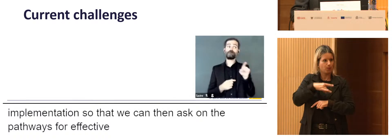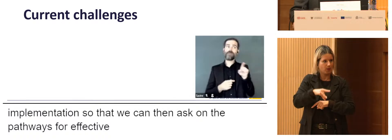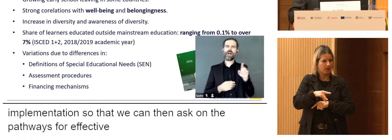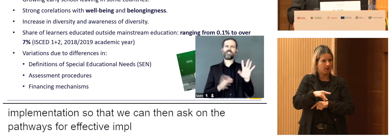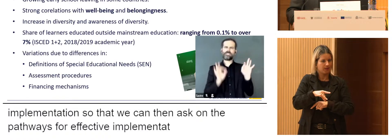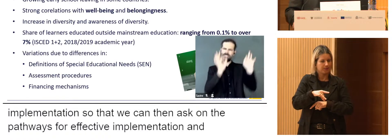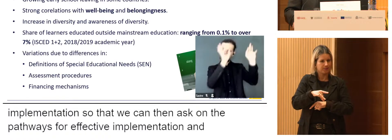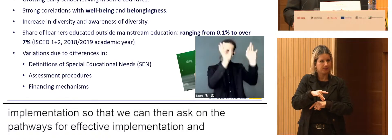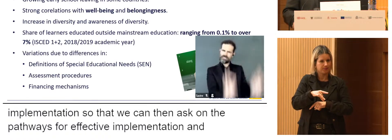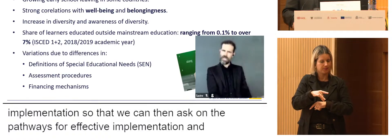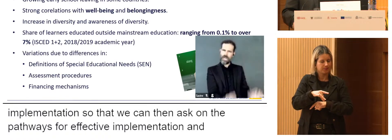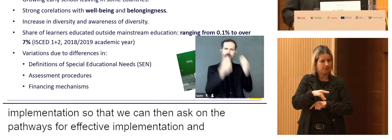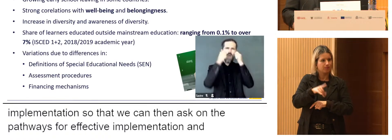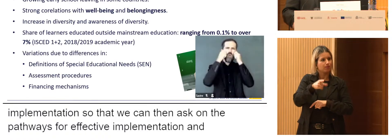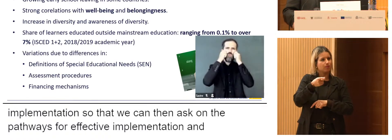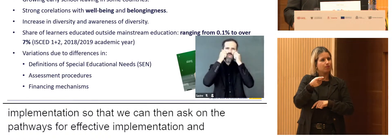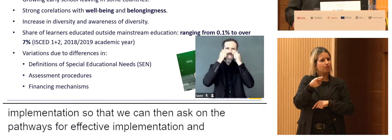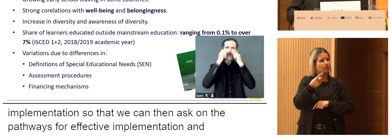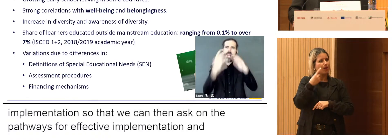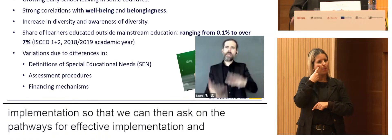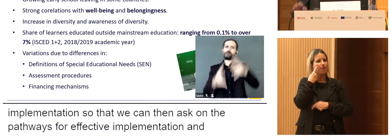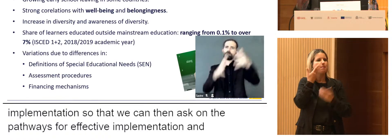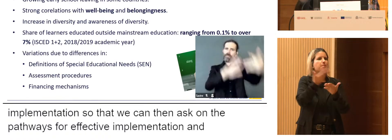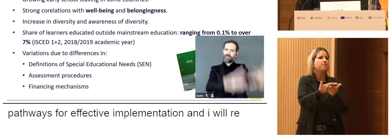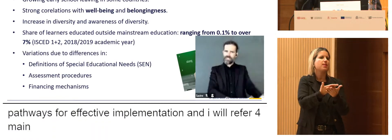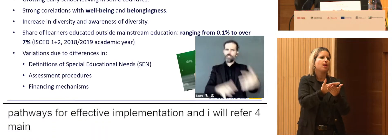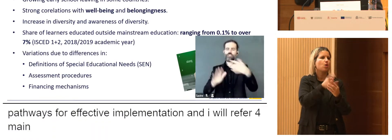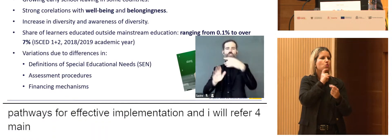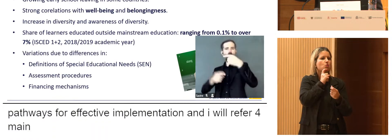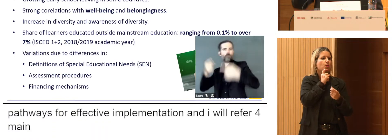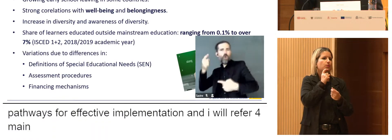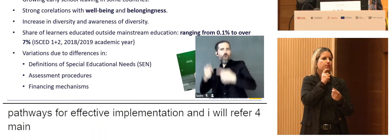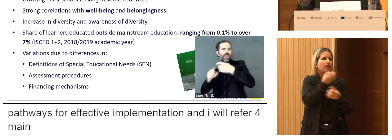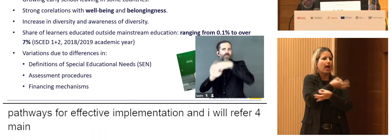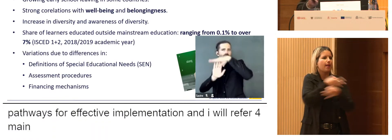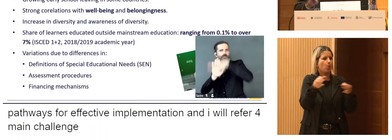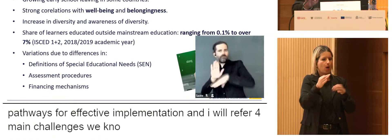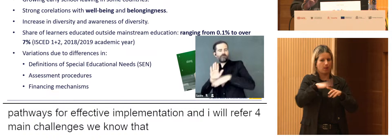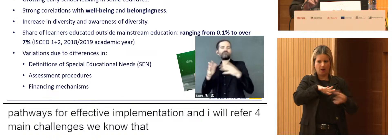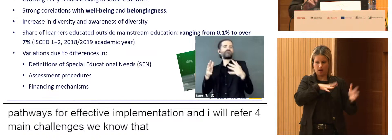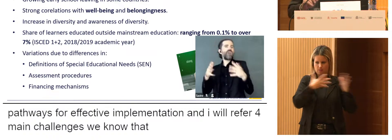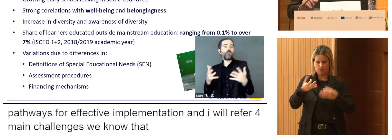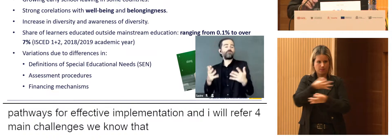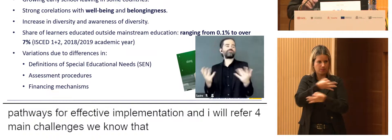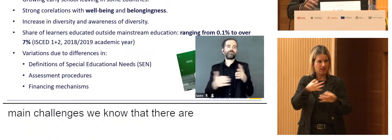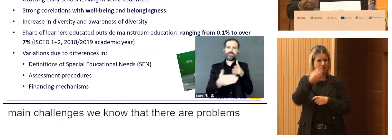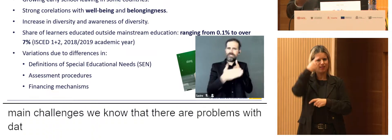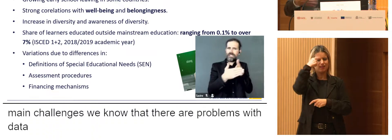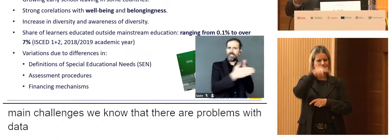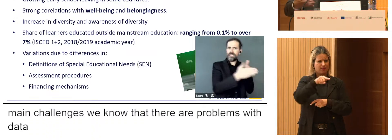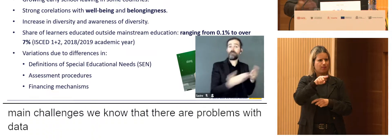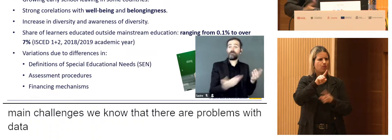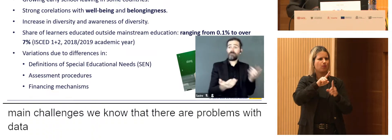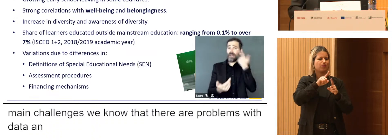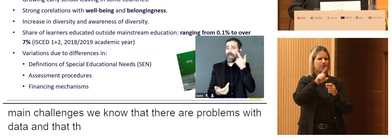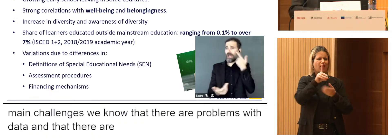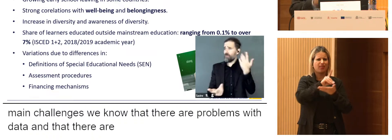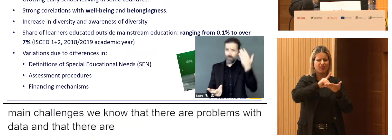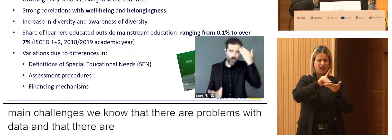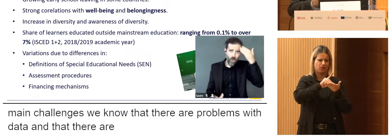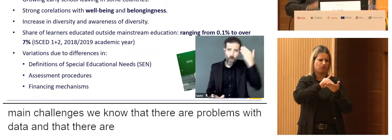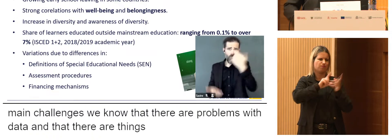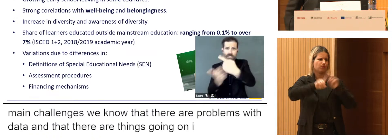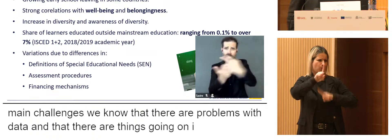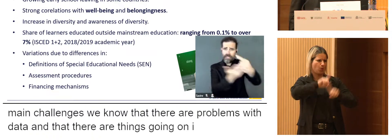I will refer 4 main challenges. We know that there are problems with data and that there are things going on. I